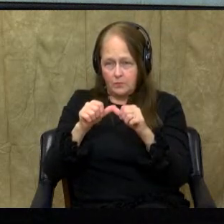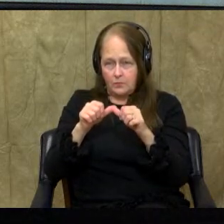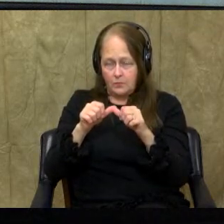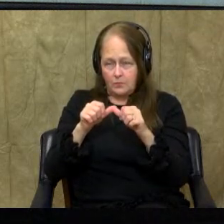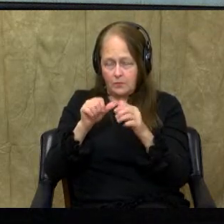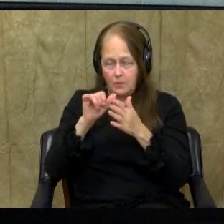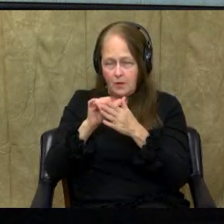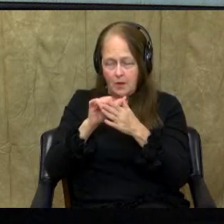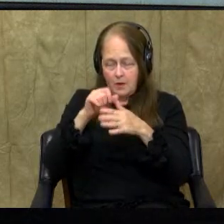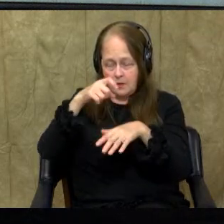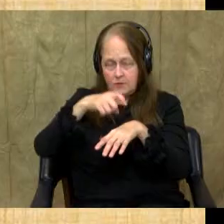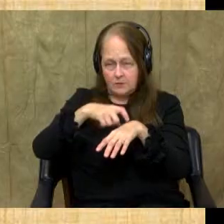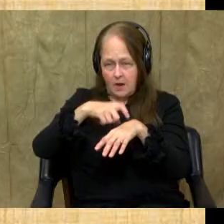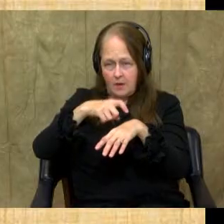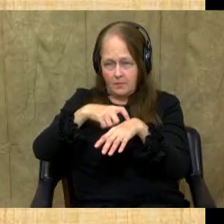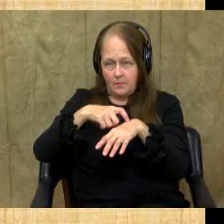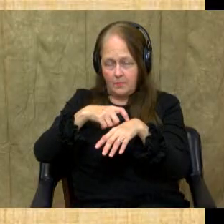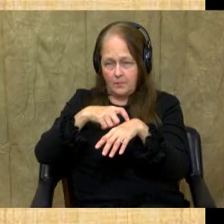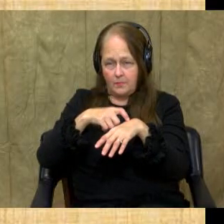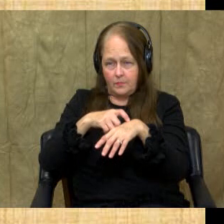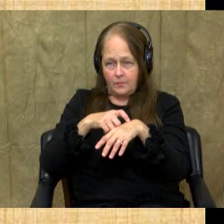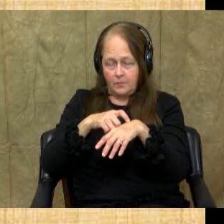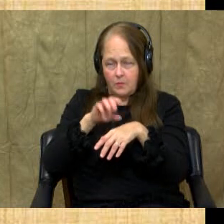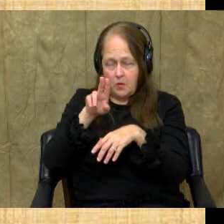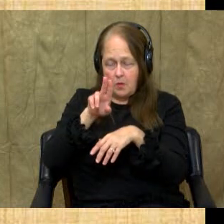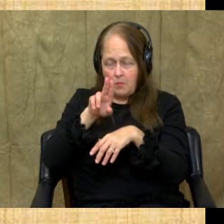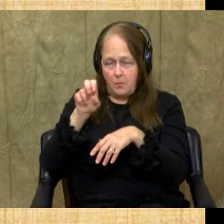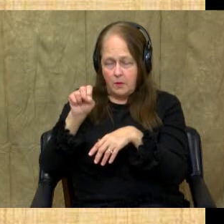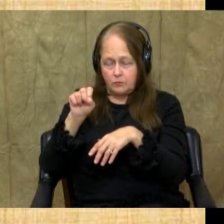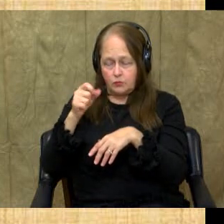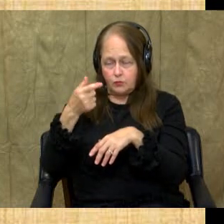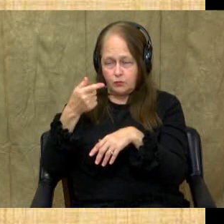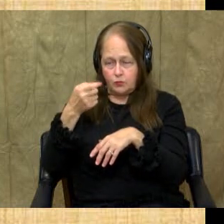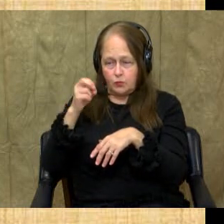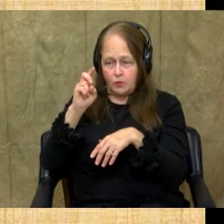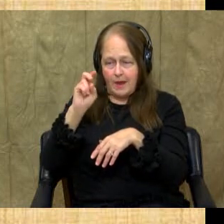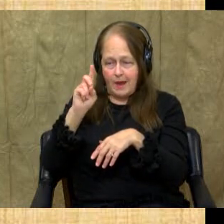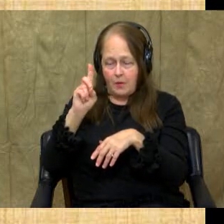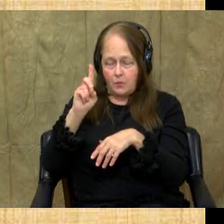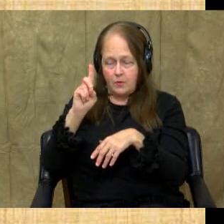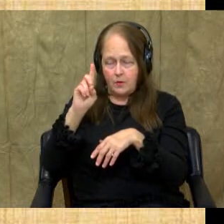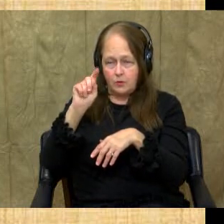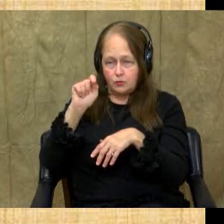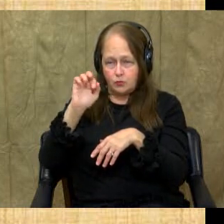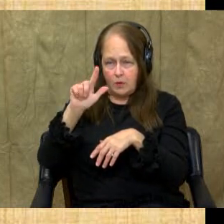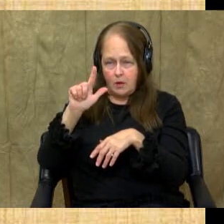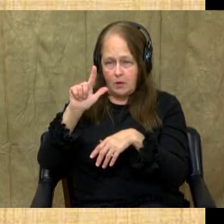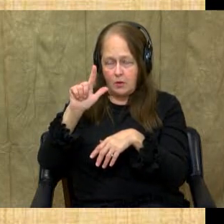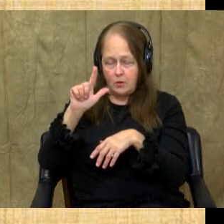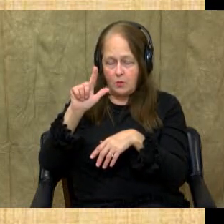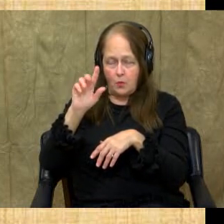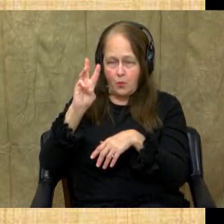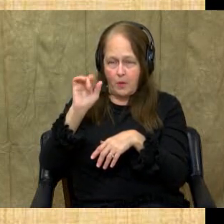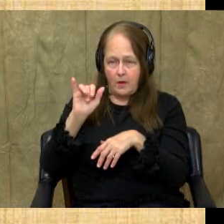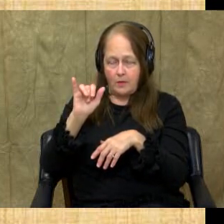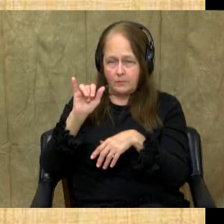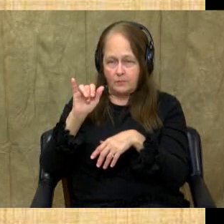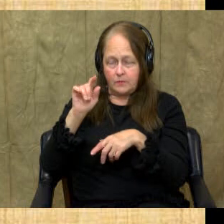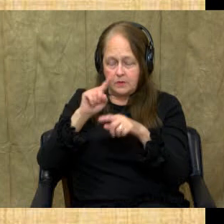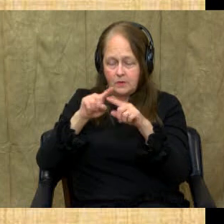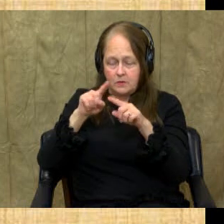Our second group of key terms, the Civil Rights Act of 1964, banned segregation and workplace